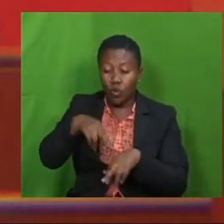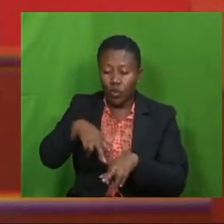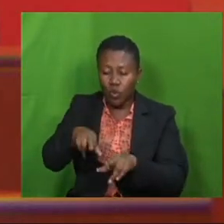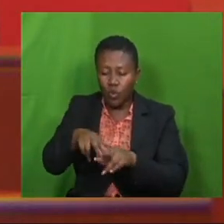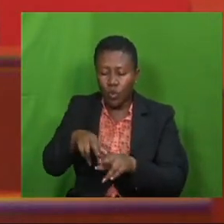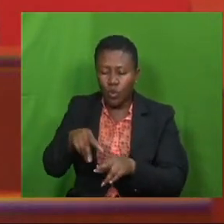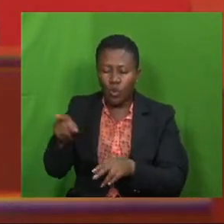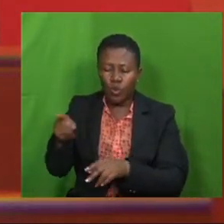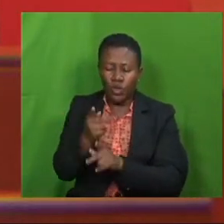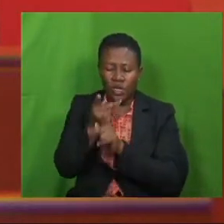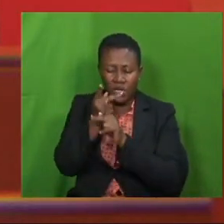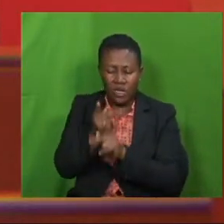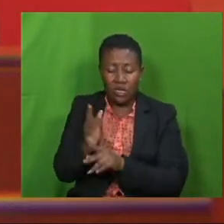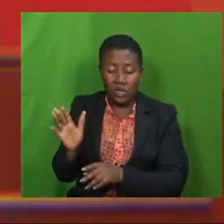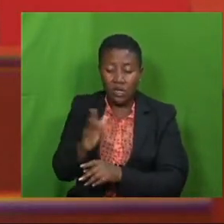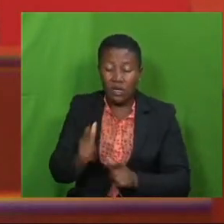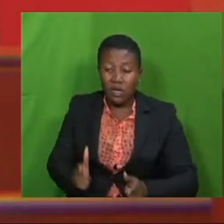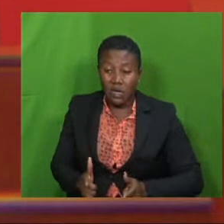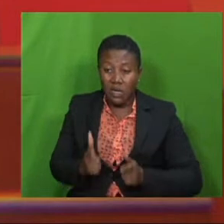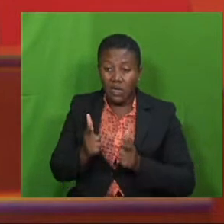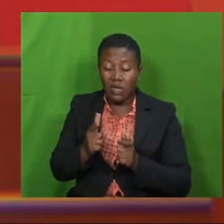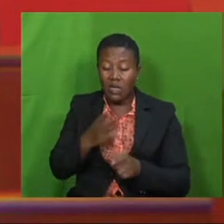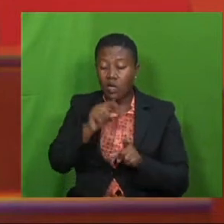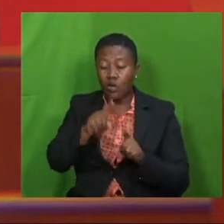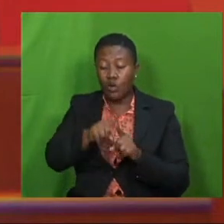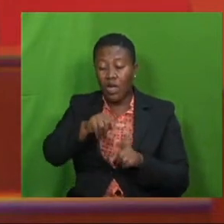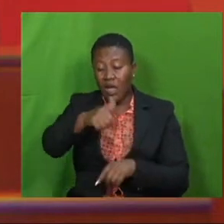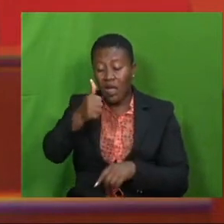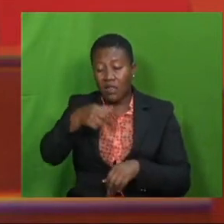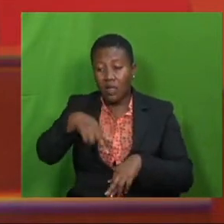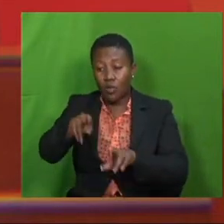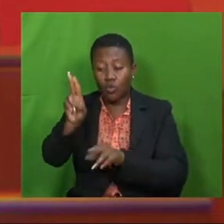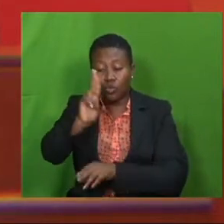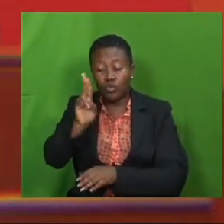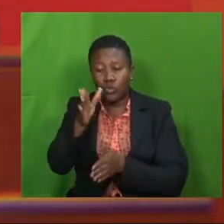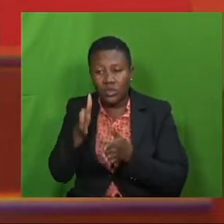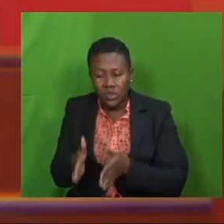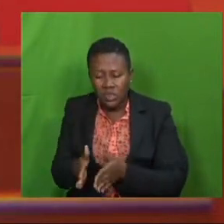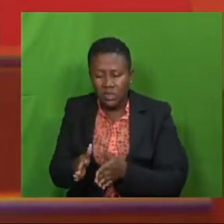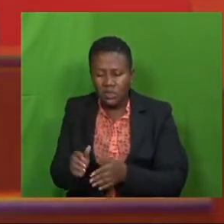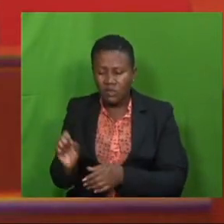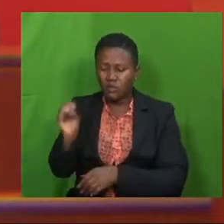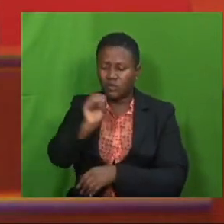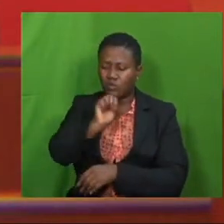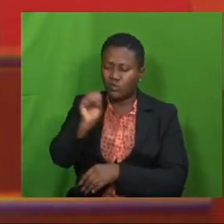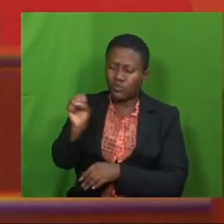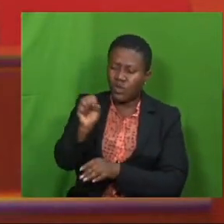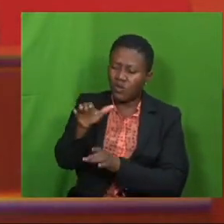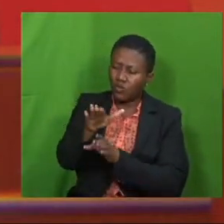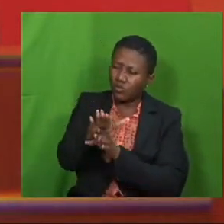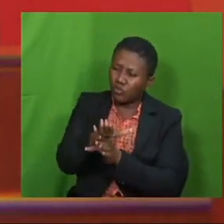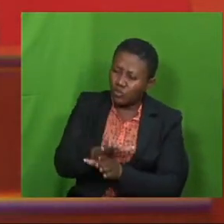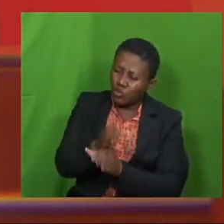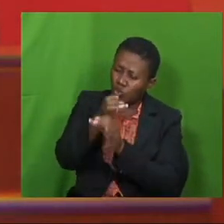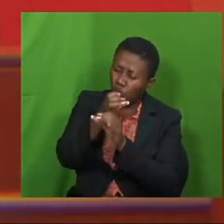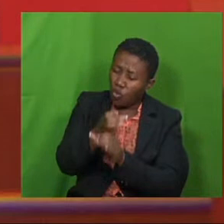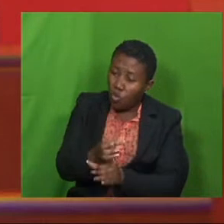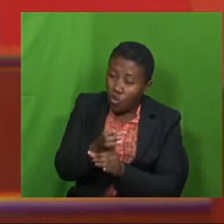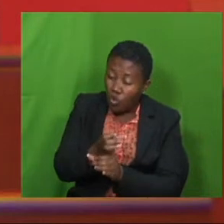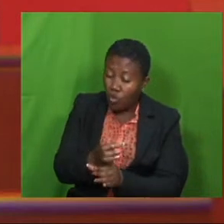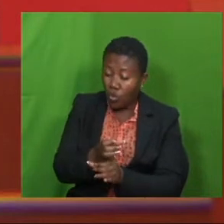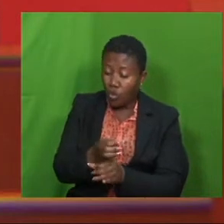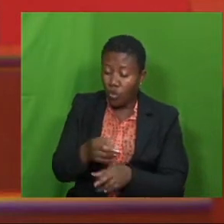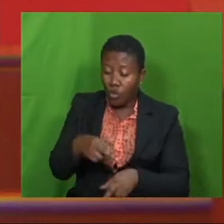lives and the lives of other road users and drive cautiously. Road